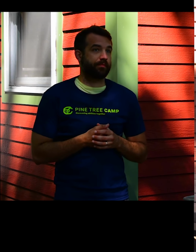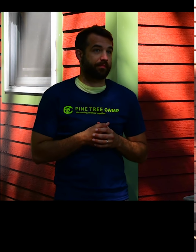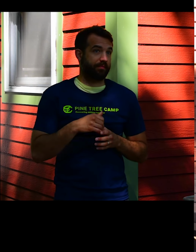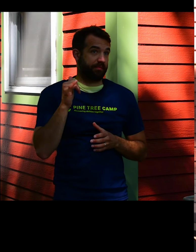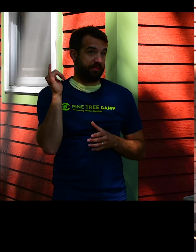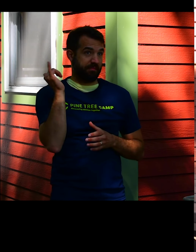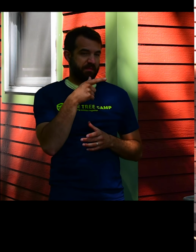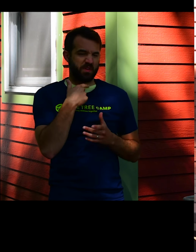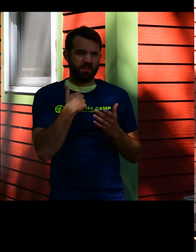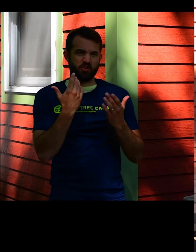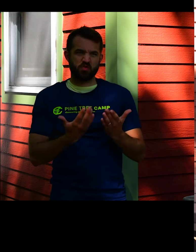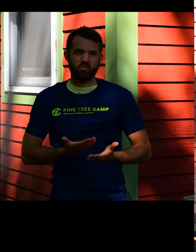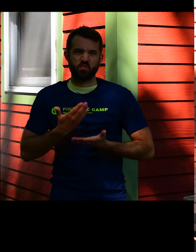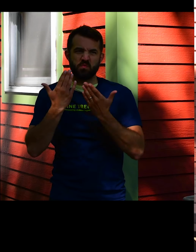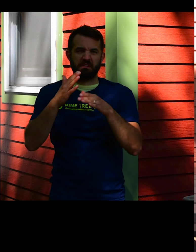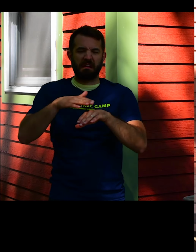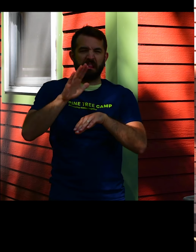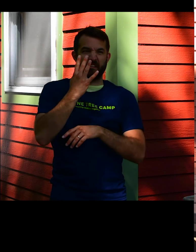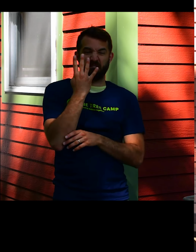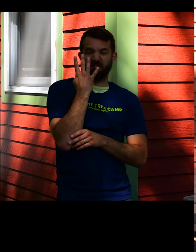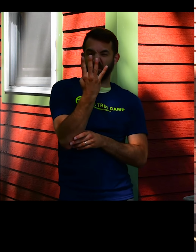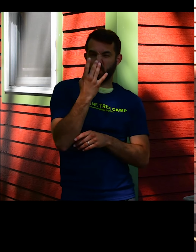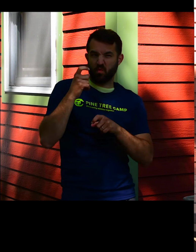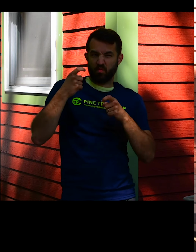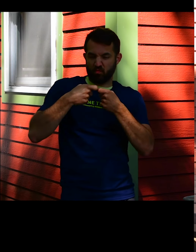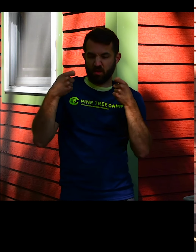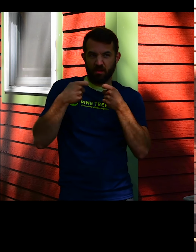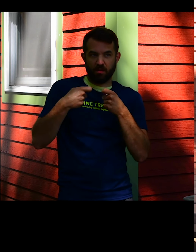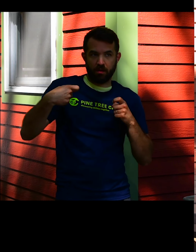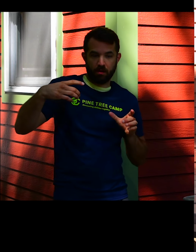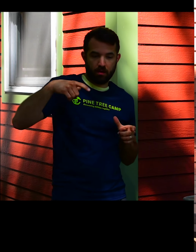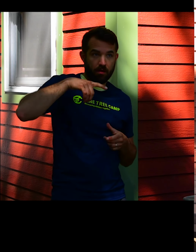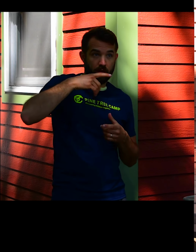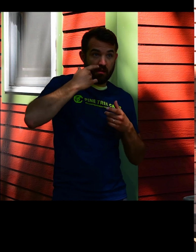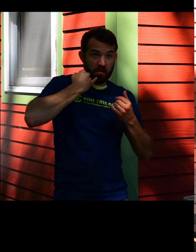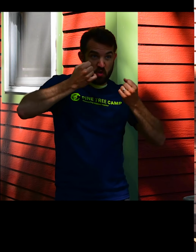For this one, I'd recommend adding at least 4, but you can do as many as you'd like.